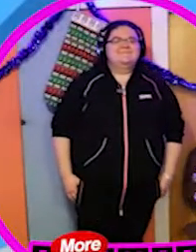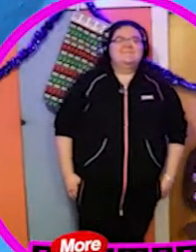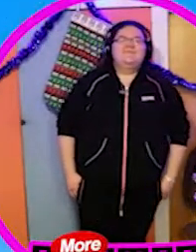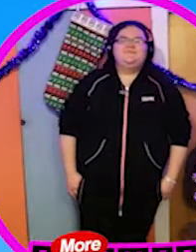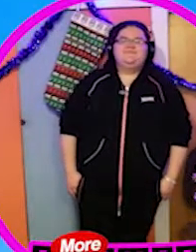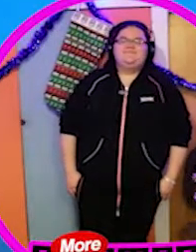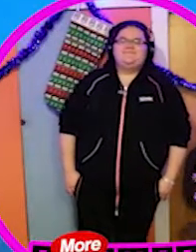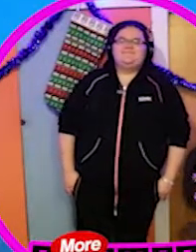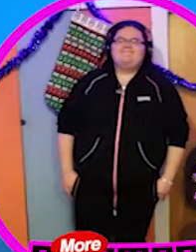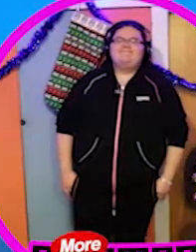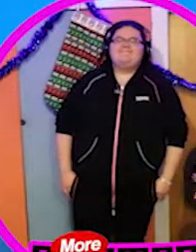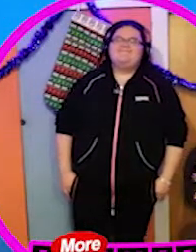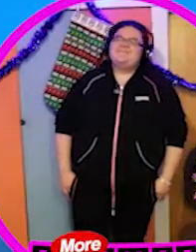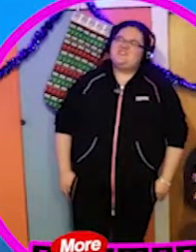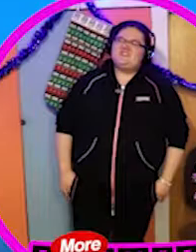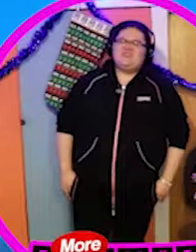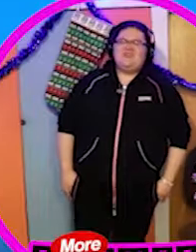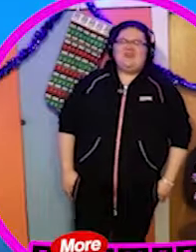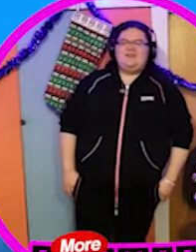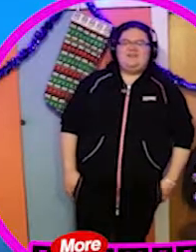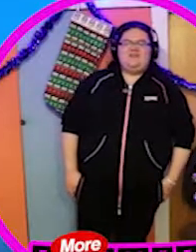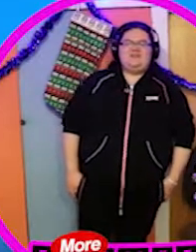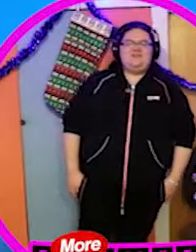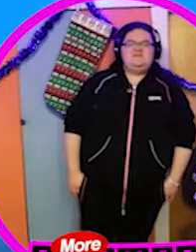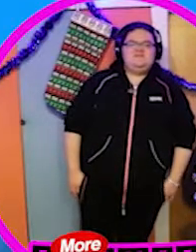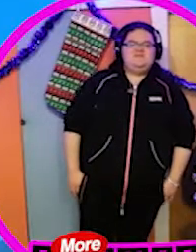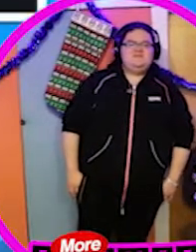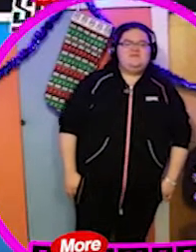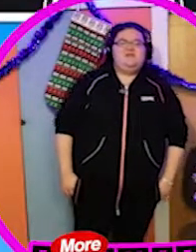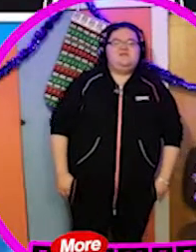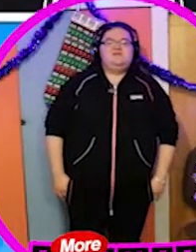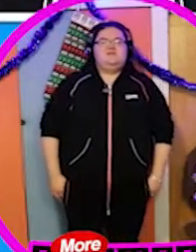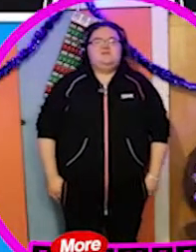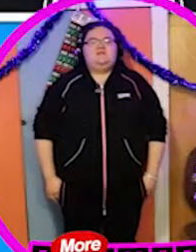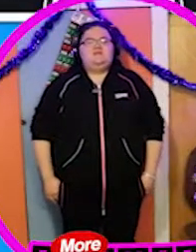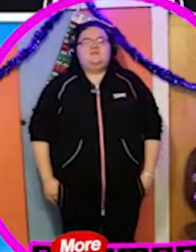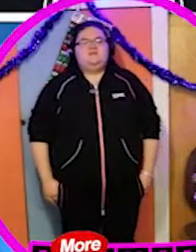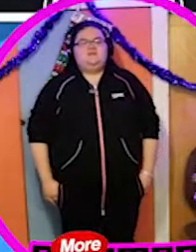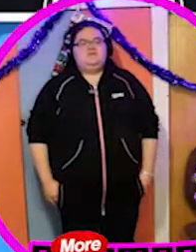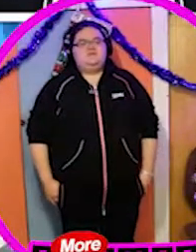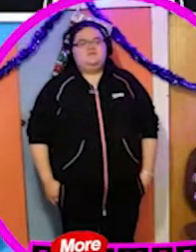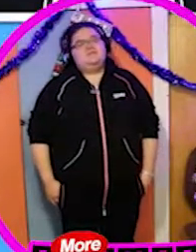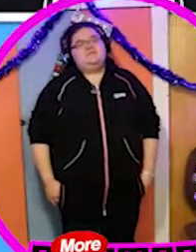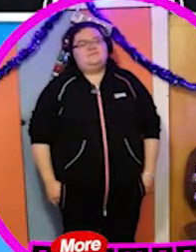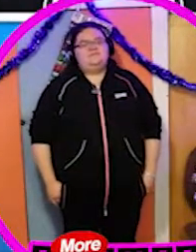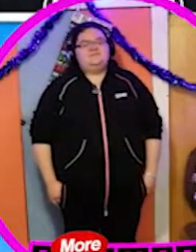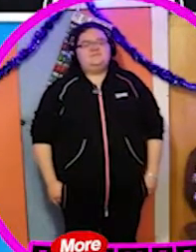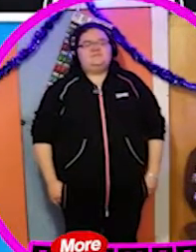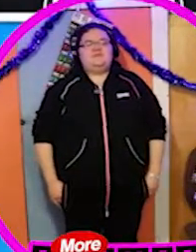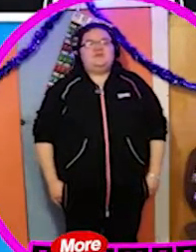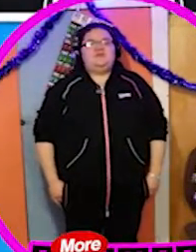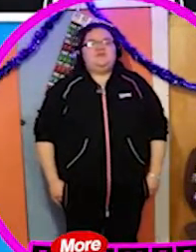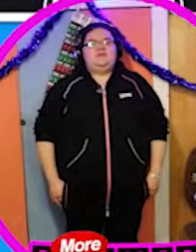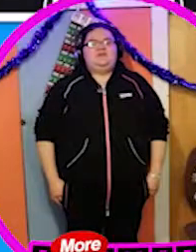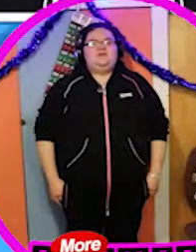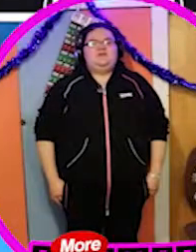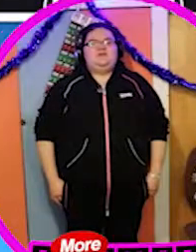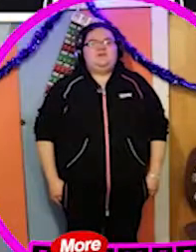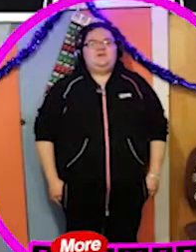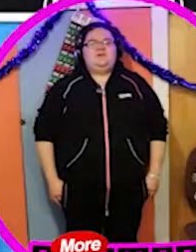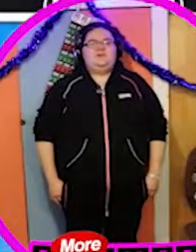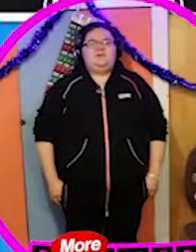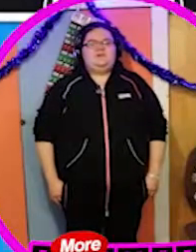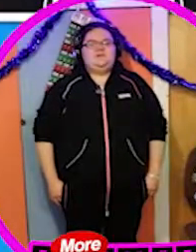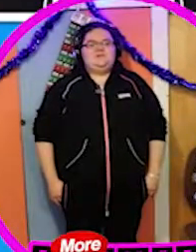really. Don't you? Do you? I don't know. Because you just go get a quick kill and then you're good. You're a hider. Crap. Mm. Shit. Hide